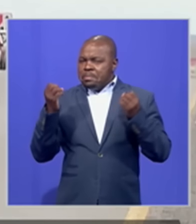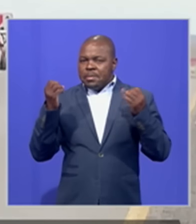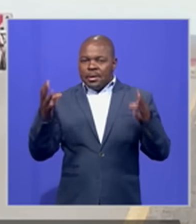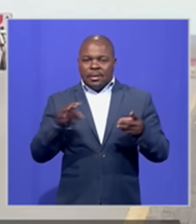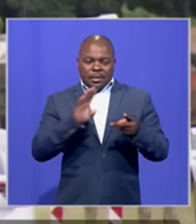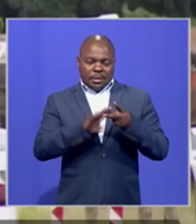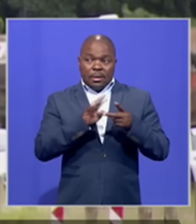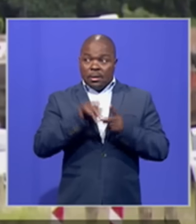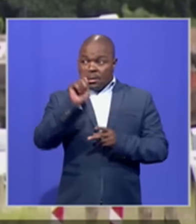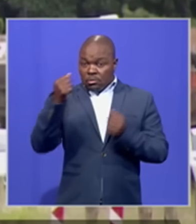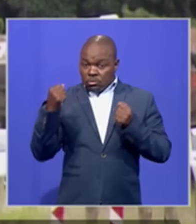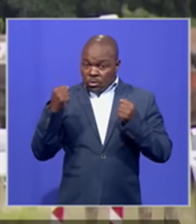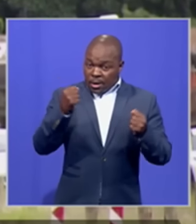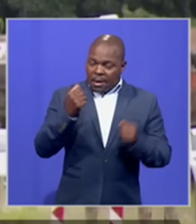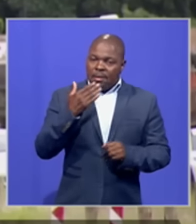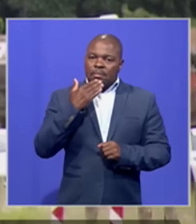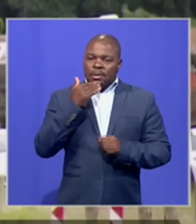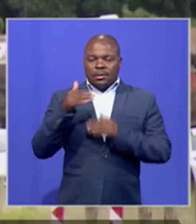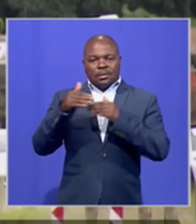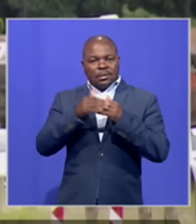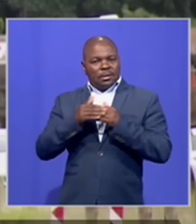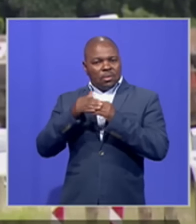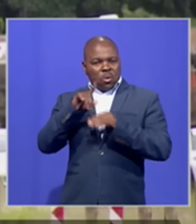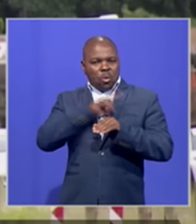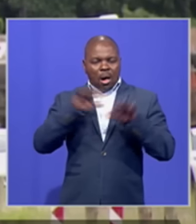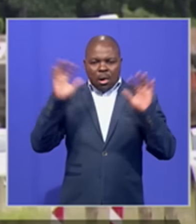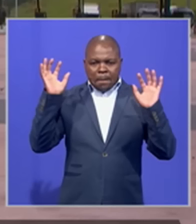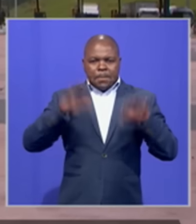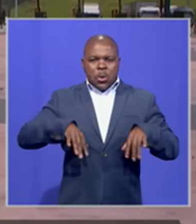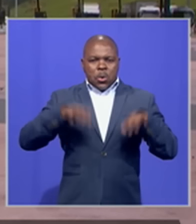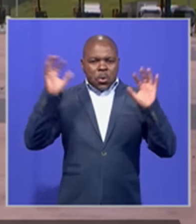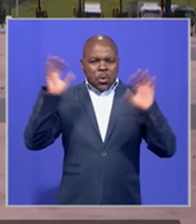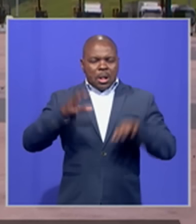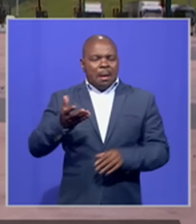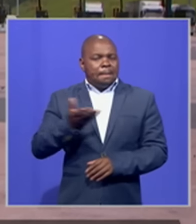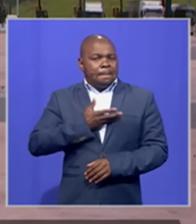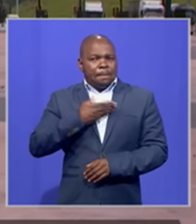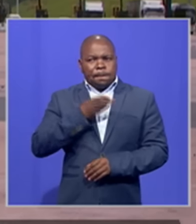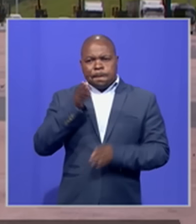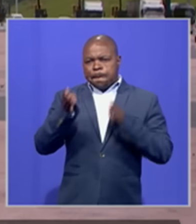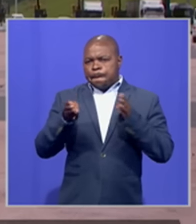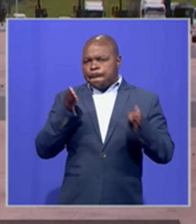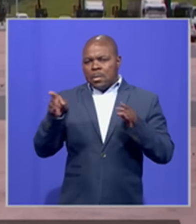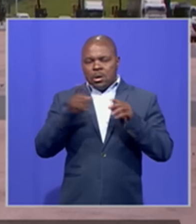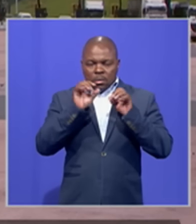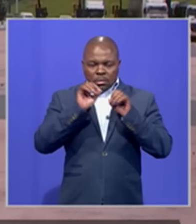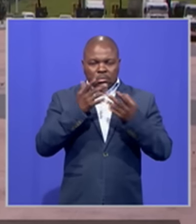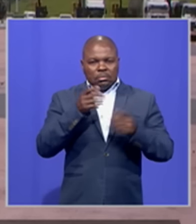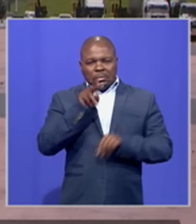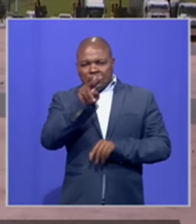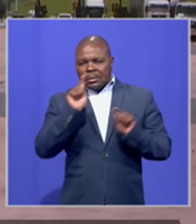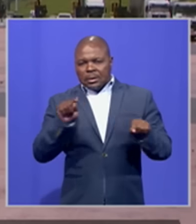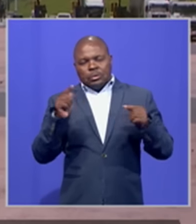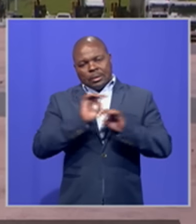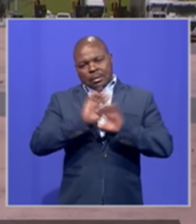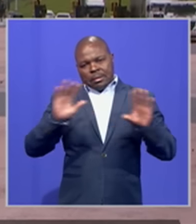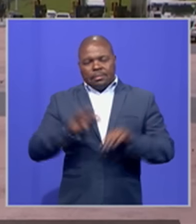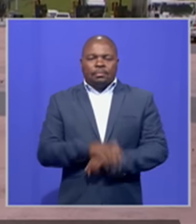ba eletswa ho ba sedi haholo dipuleng tsena tse solohang ka matla tse sitisang pono.